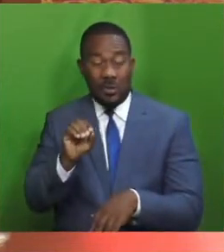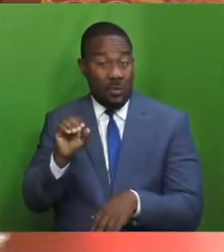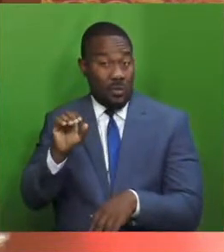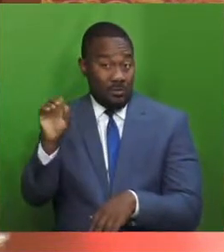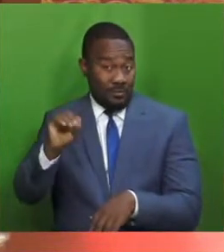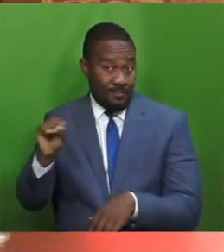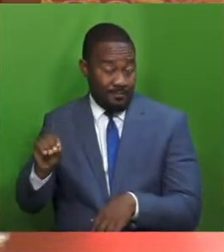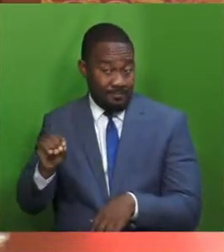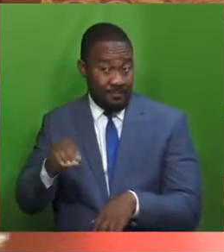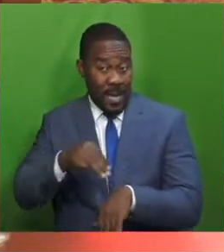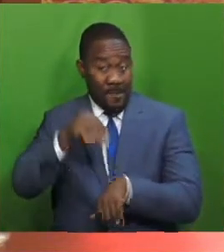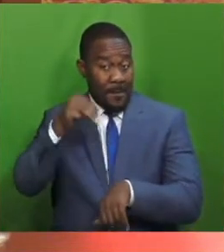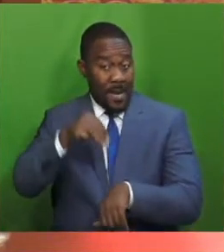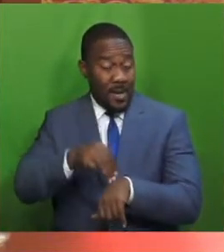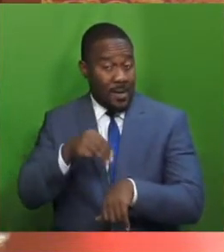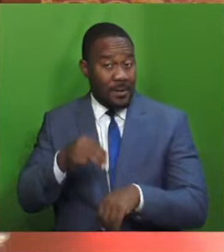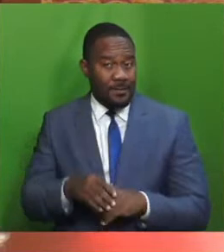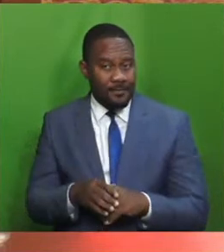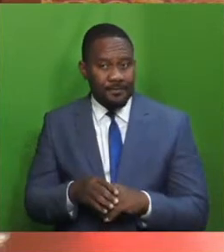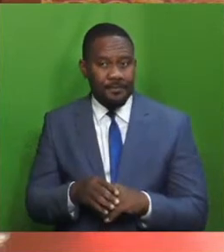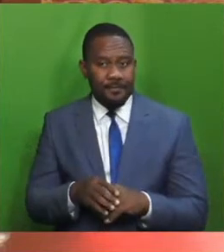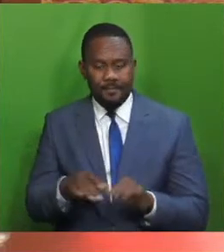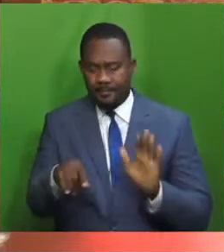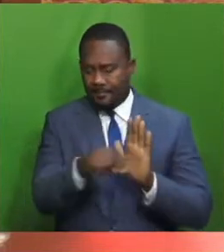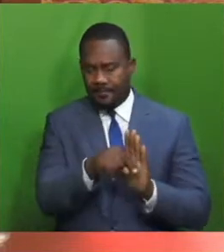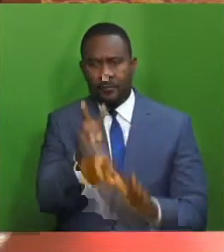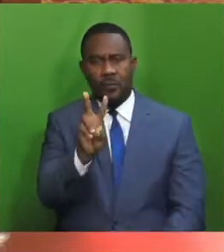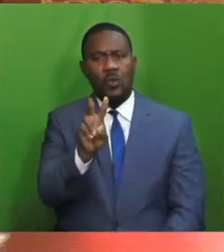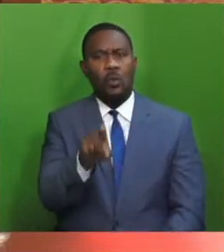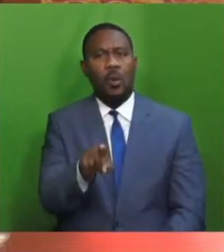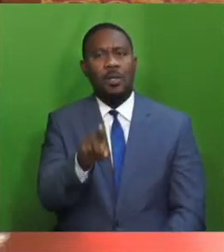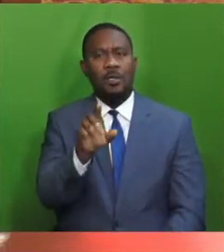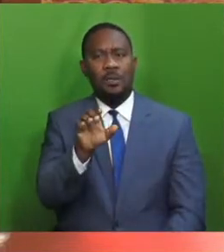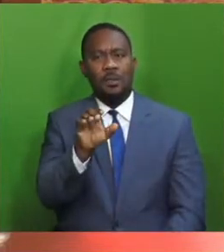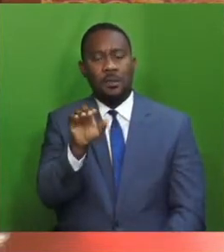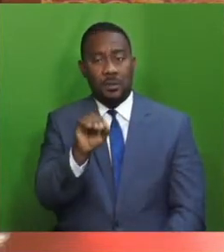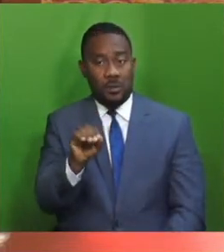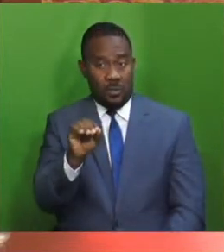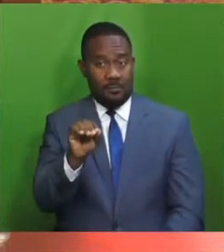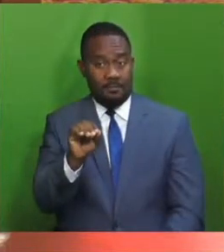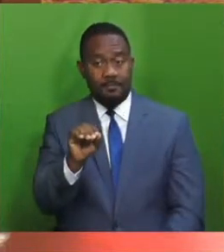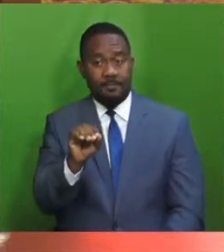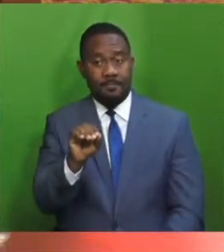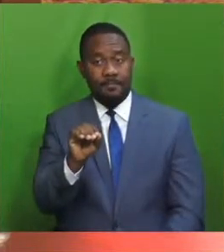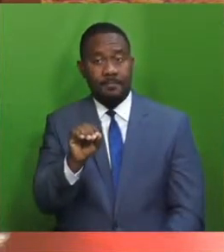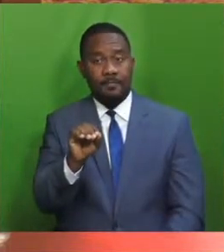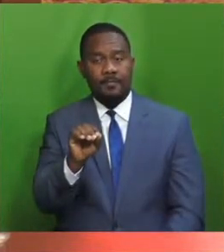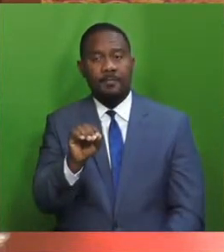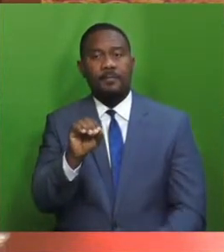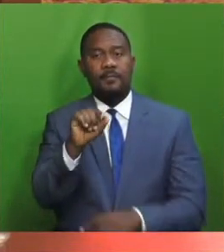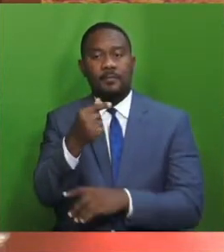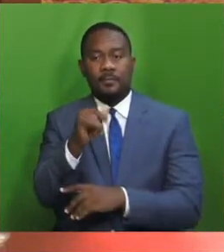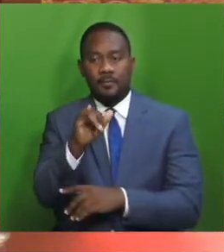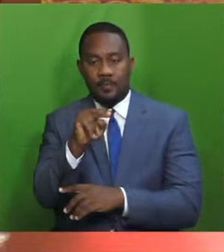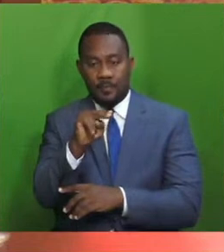0.0%, Mali negative 2.0%, Guinea-Bissau